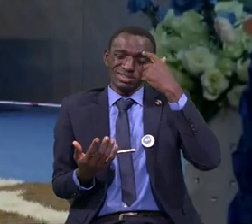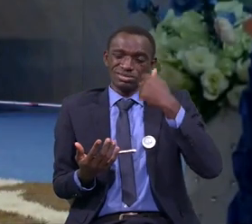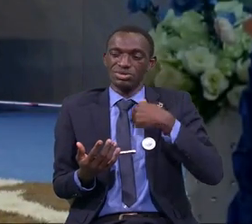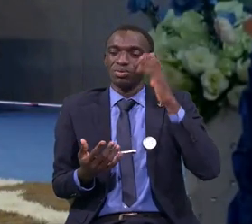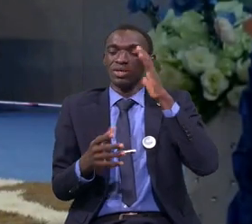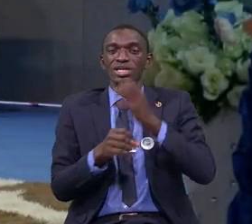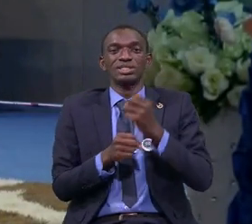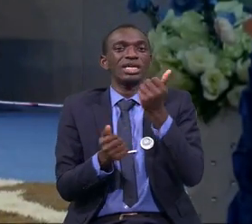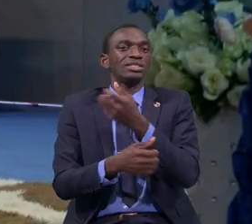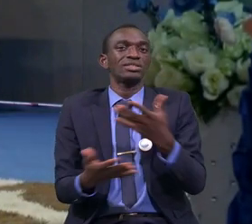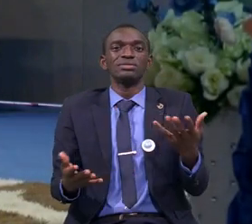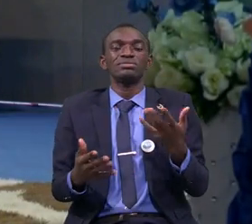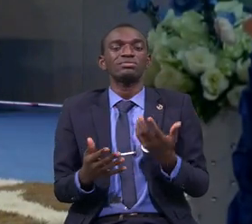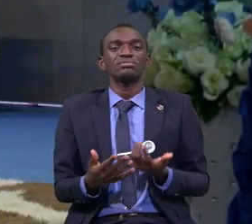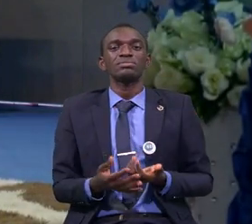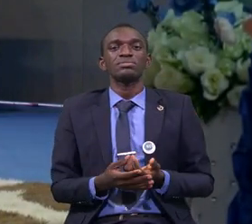anything?